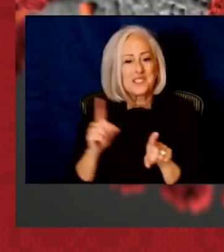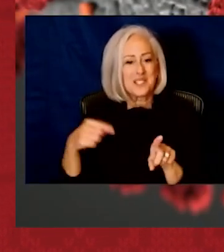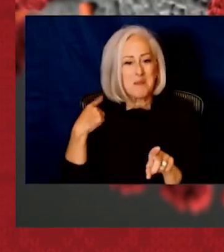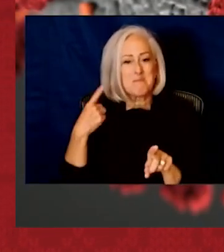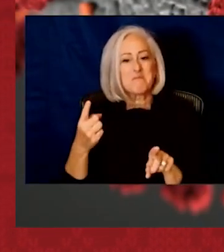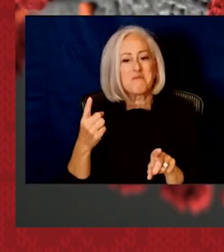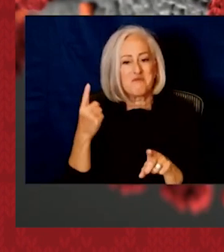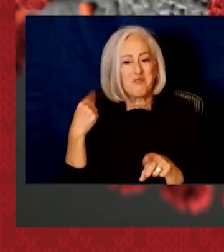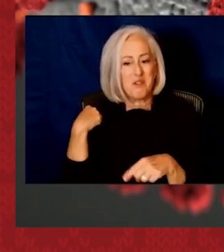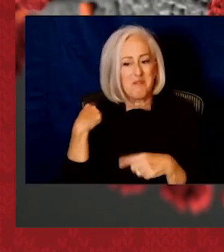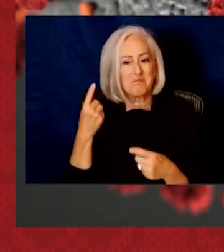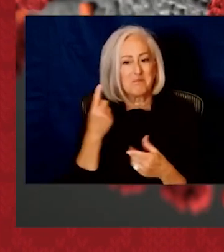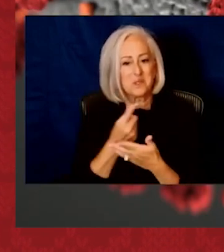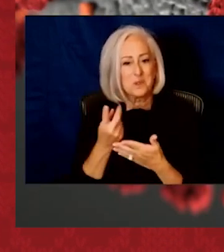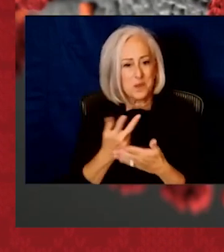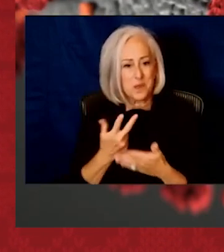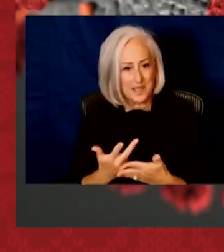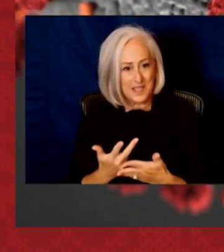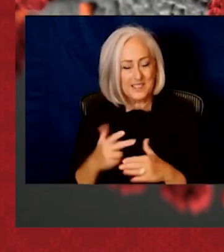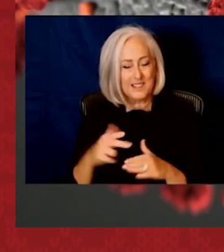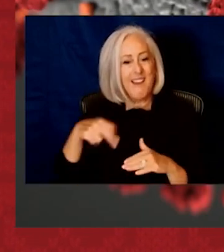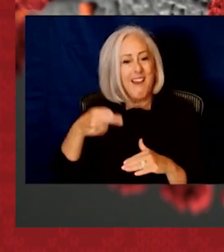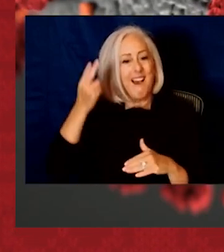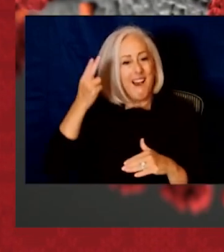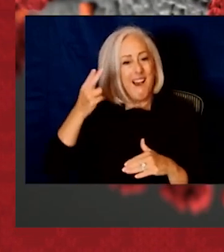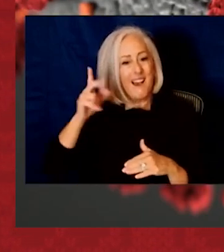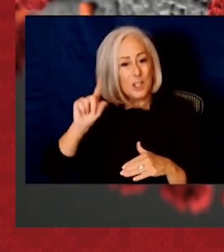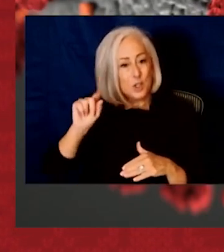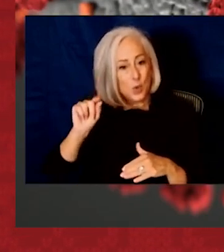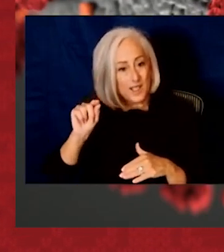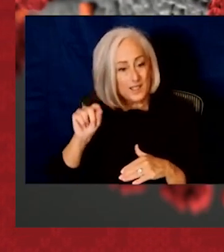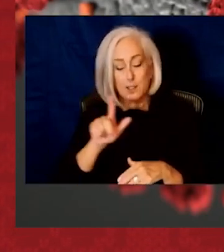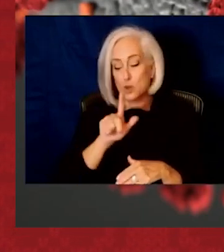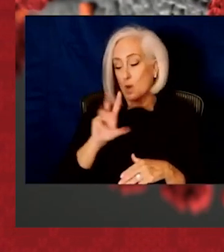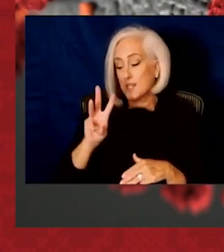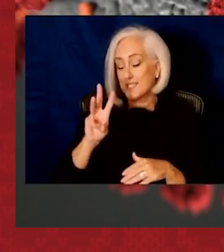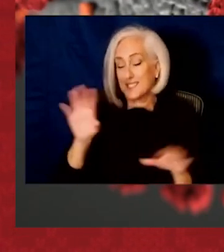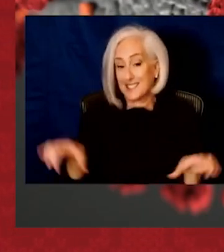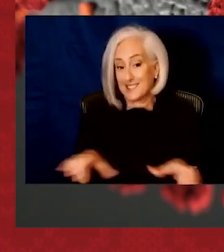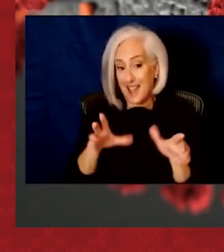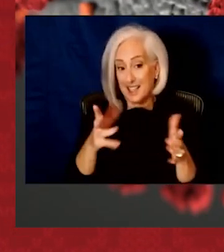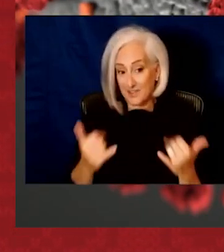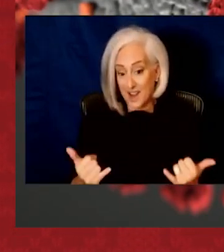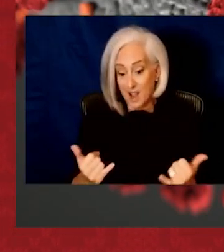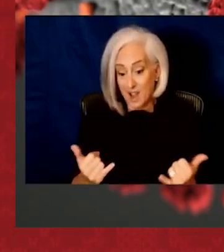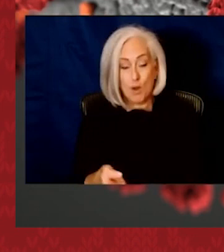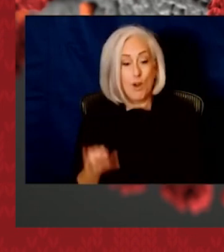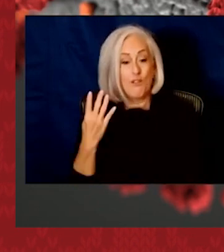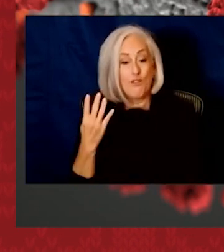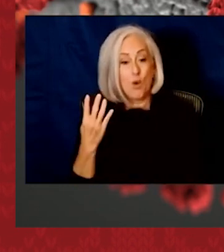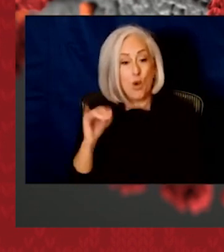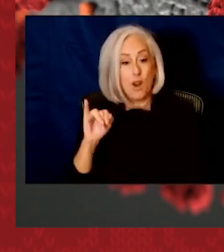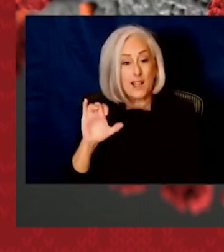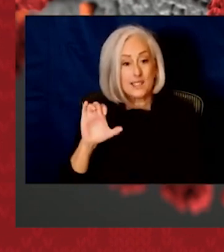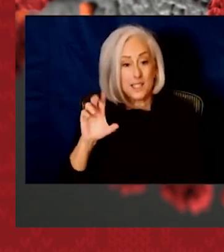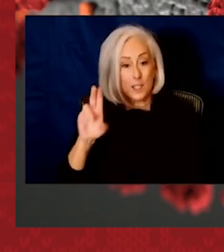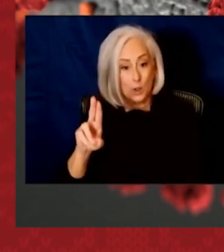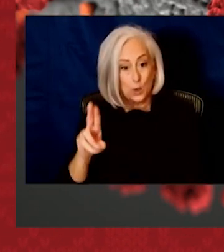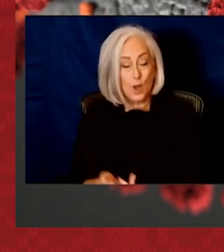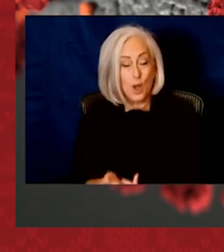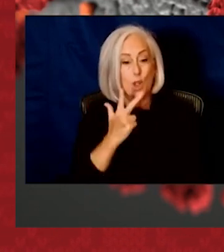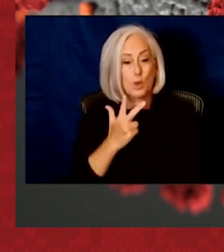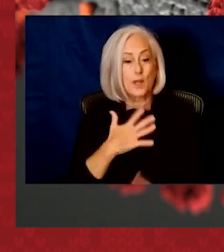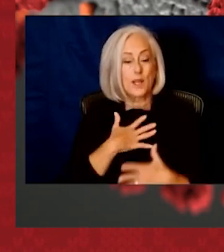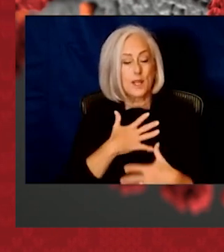high 20s. Right now we have 26 active infections with 4 in the ICU, 3 on the ventilator, unfortunately, and 18 in that